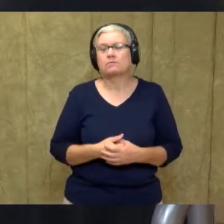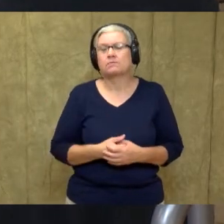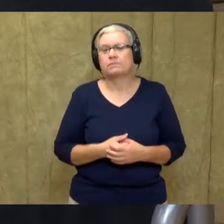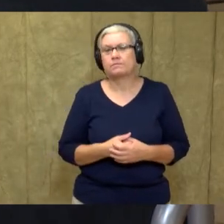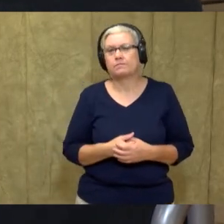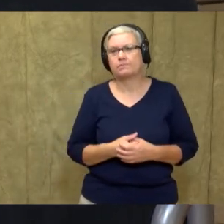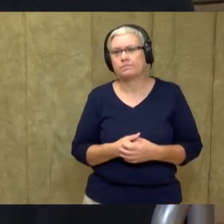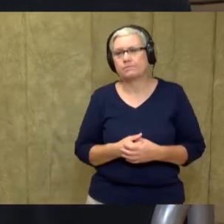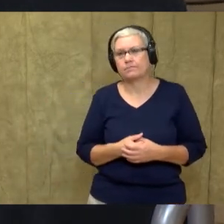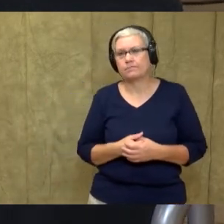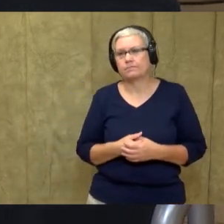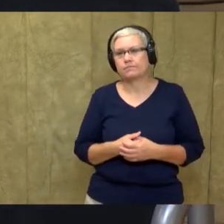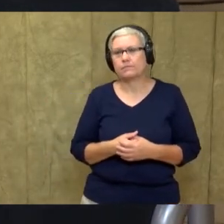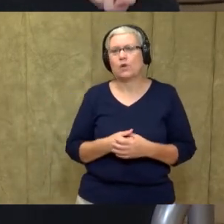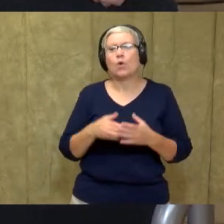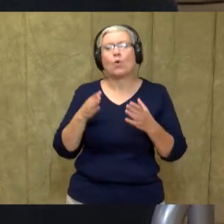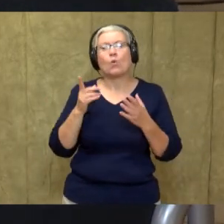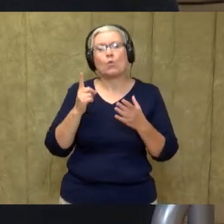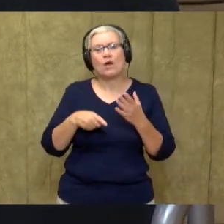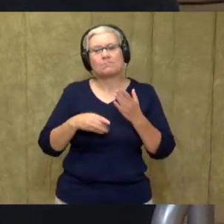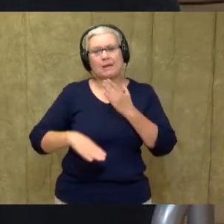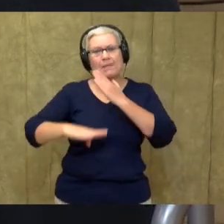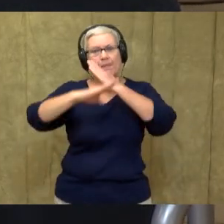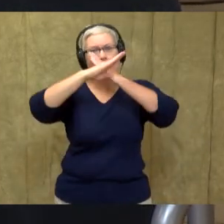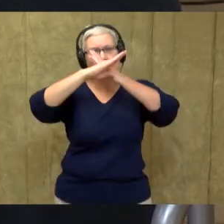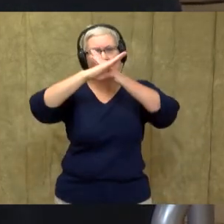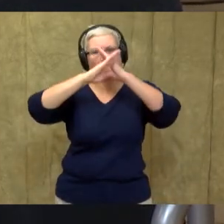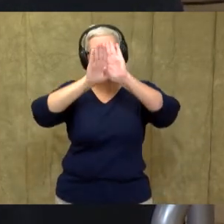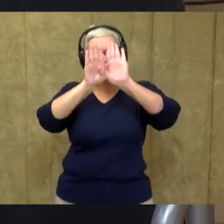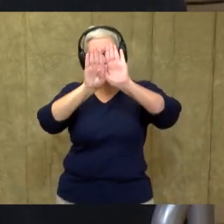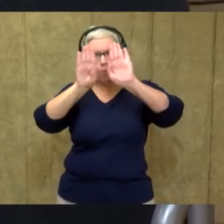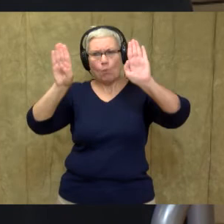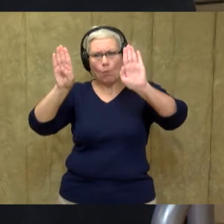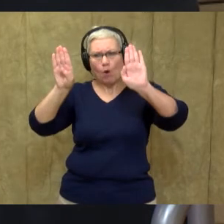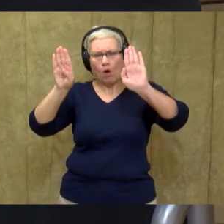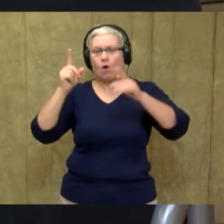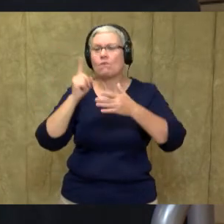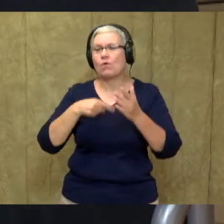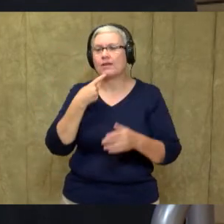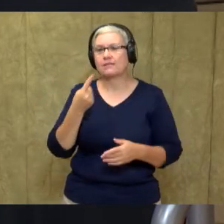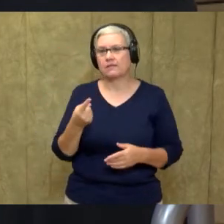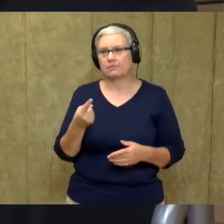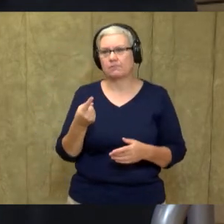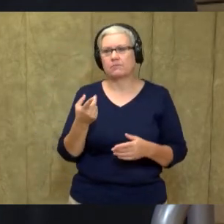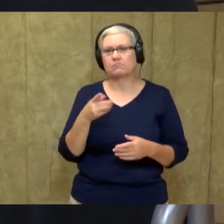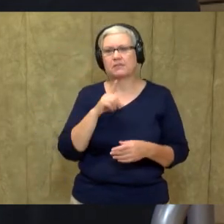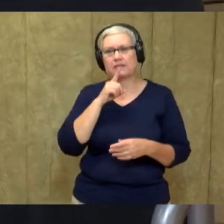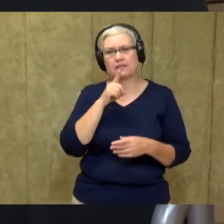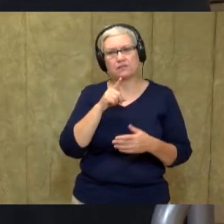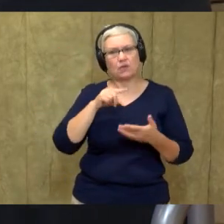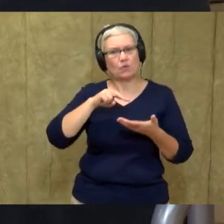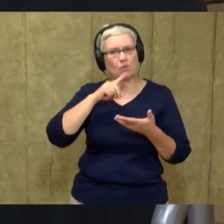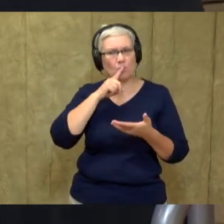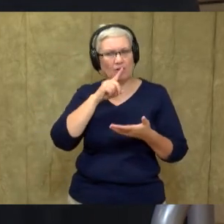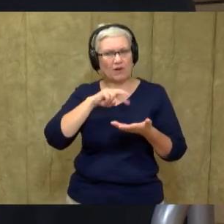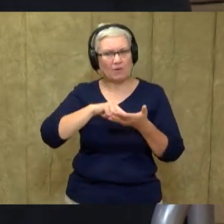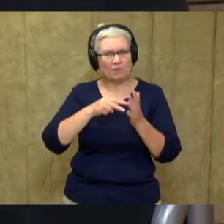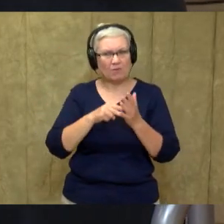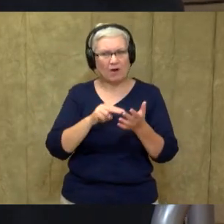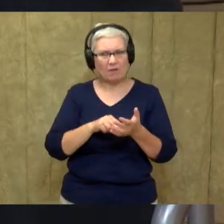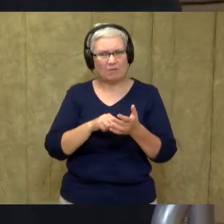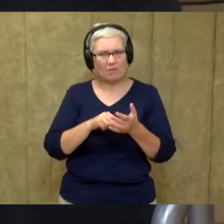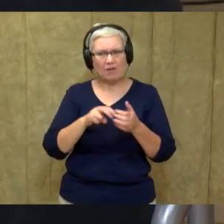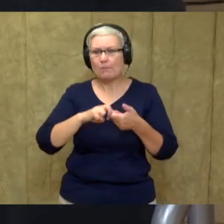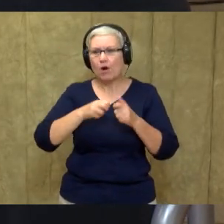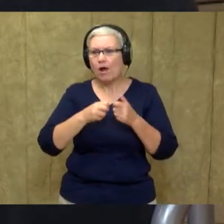What is maybe a barrier to what he is saying? Is this a real problem for those of us who do not suffer